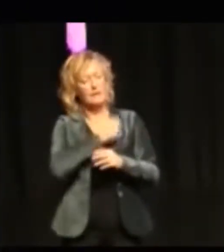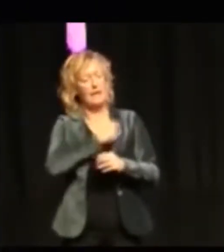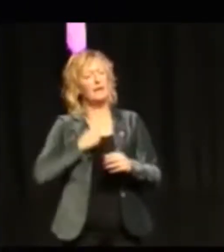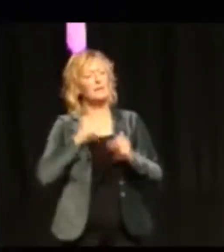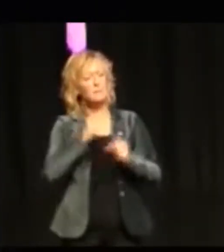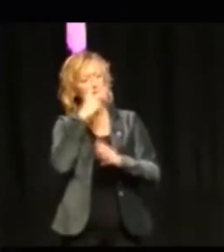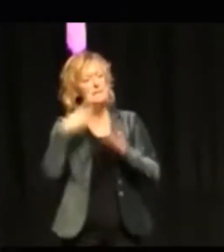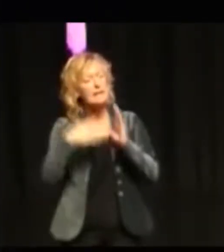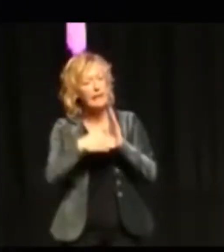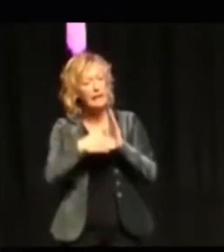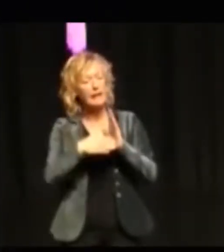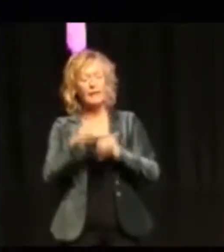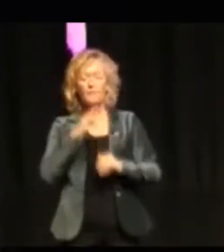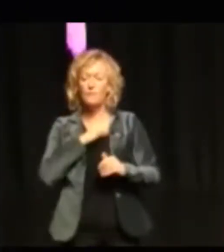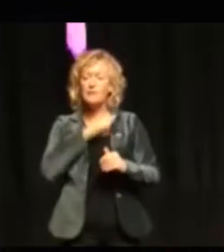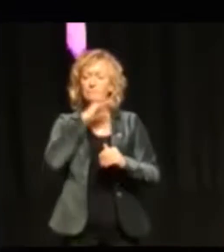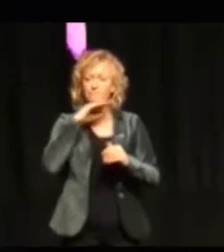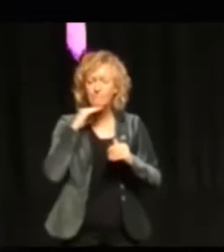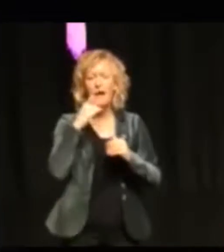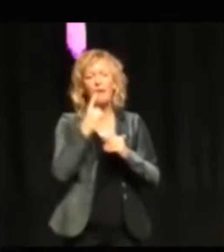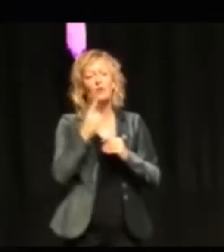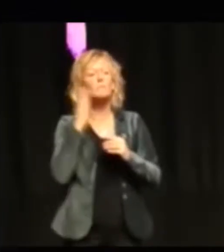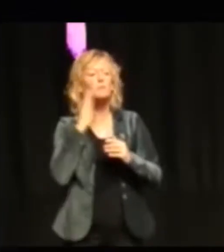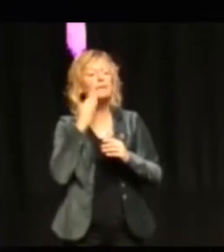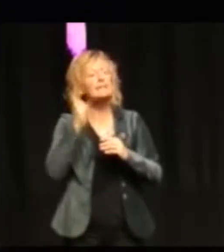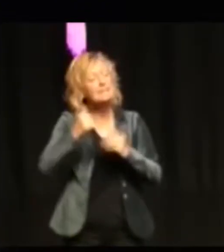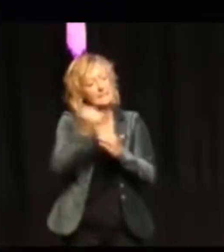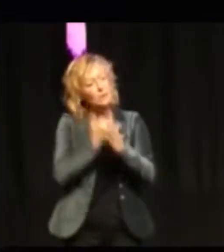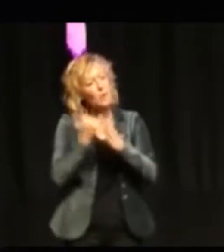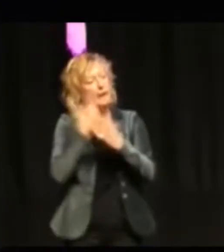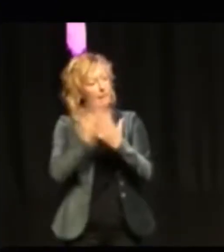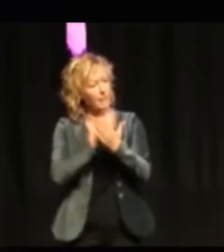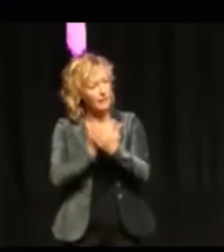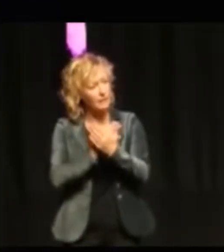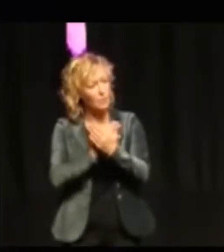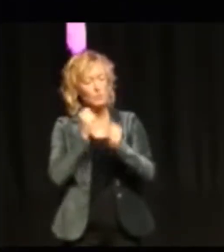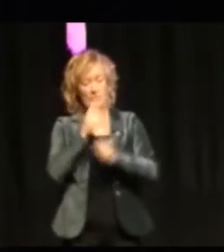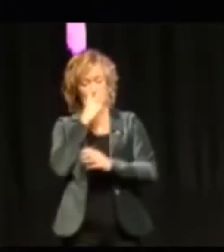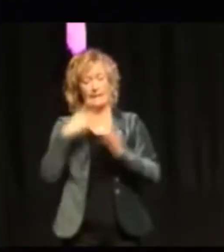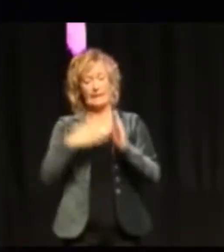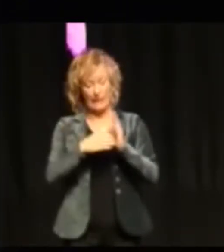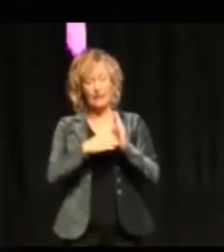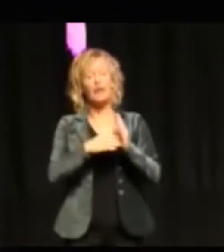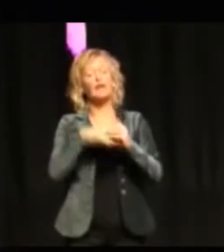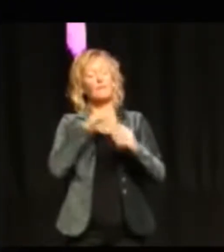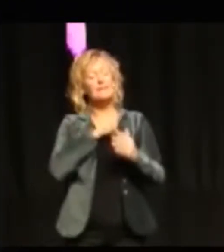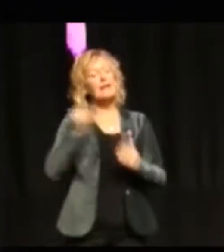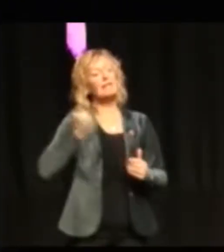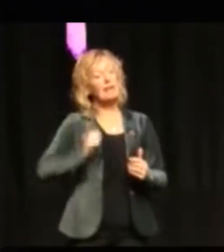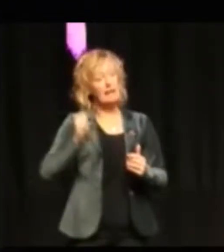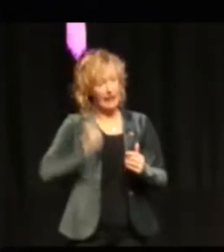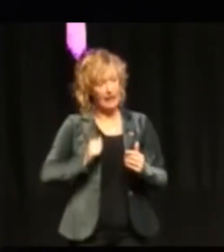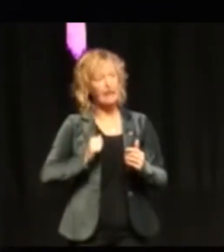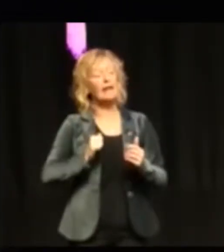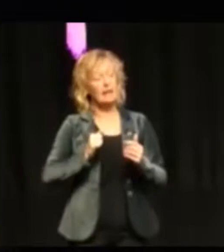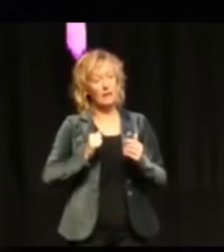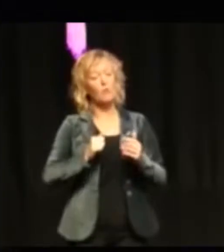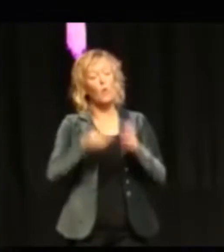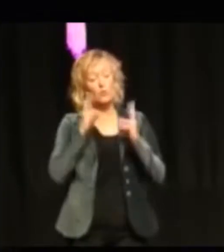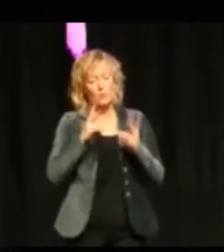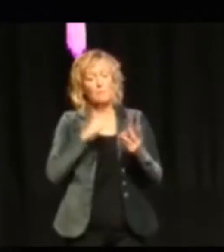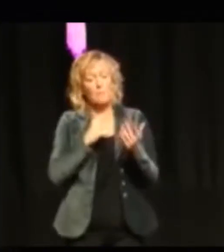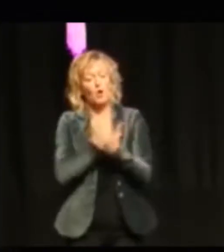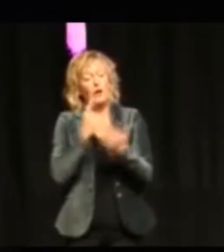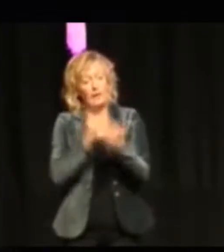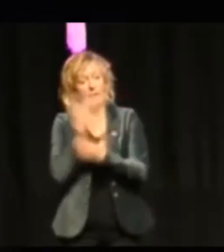that there's enough housing in the country. And they have to ensure that the housing is accessible, including affordable, and they have